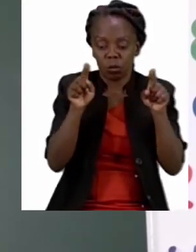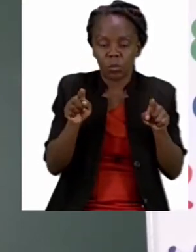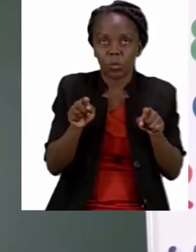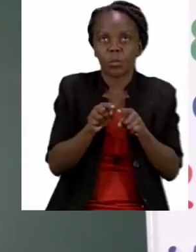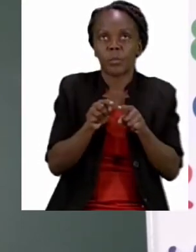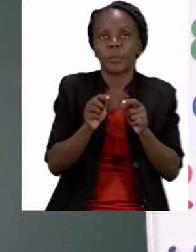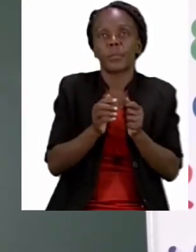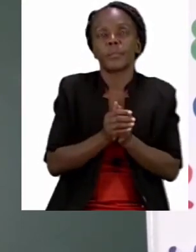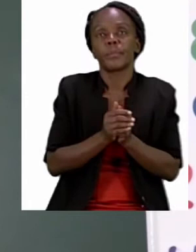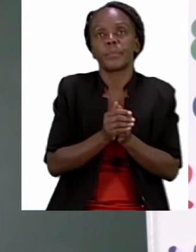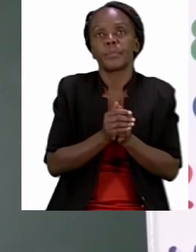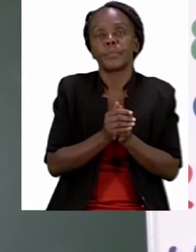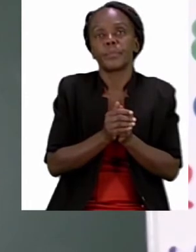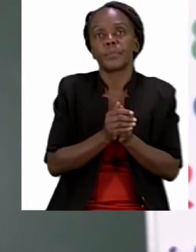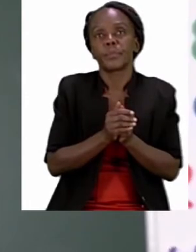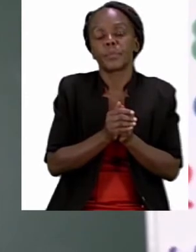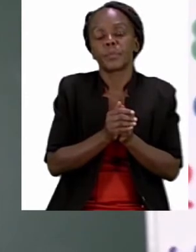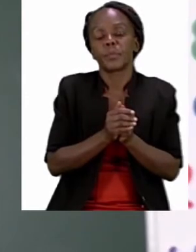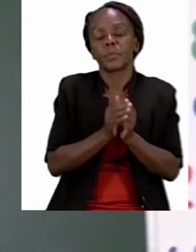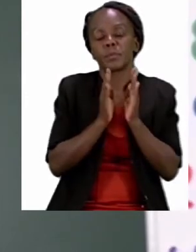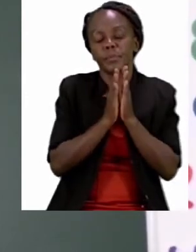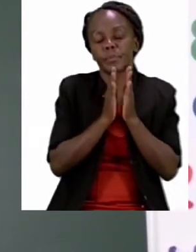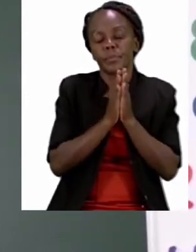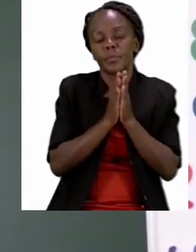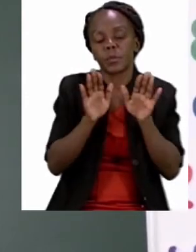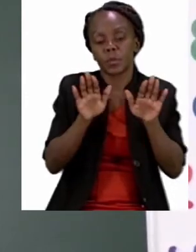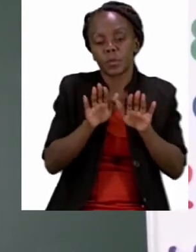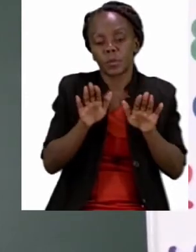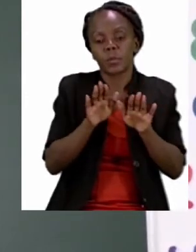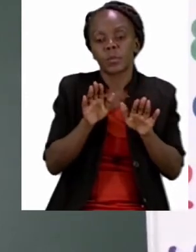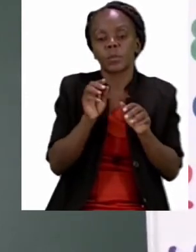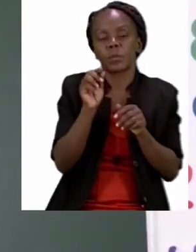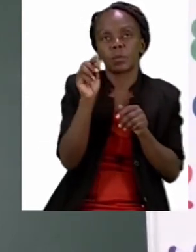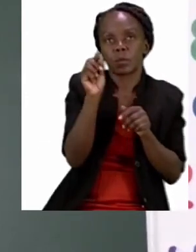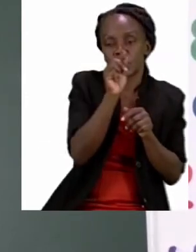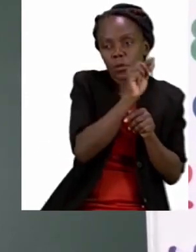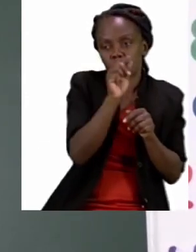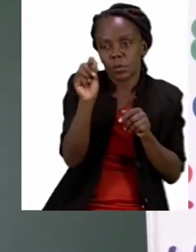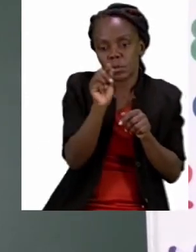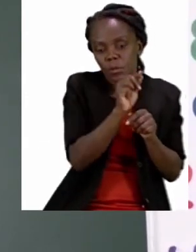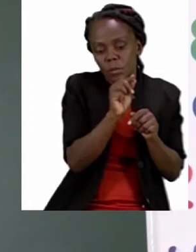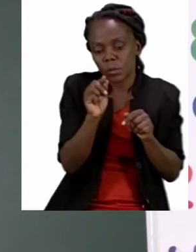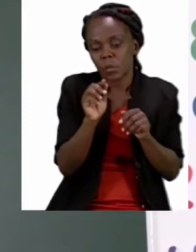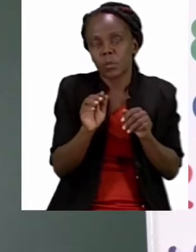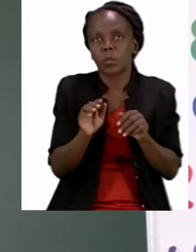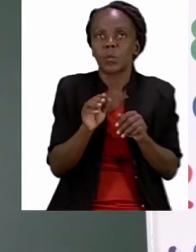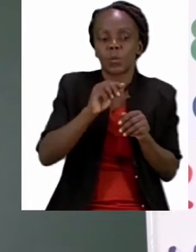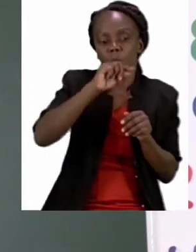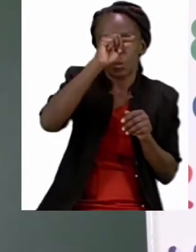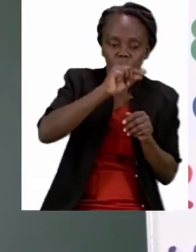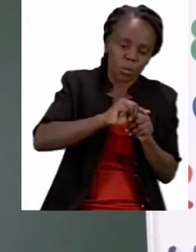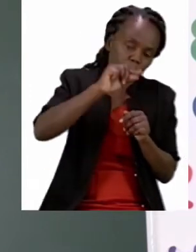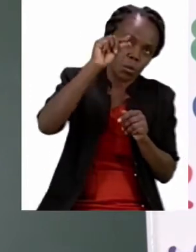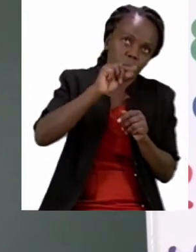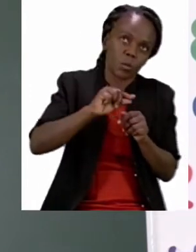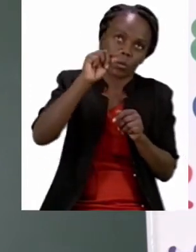color either going across, which means side to side, or up and